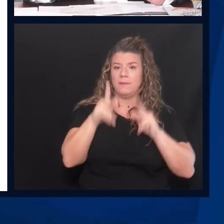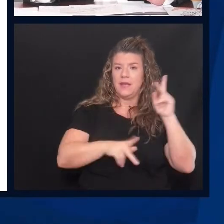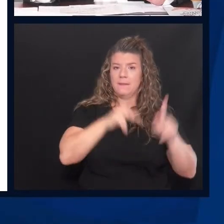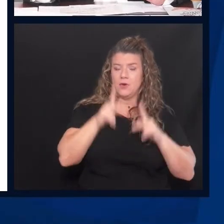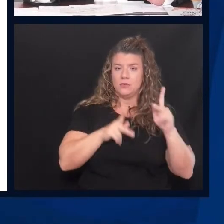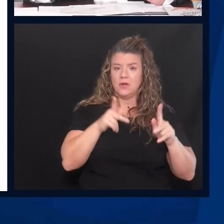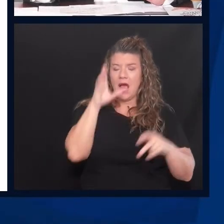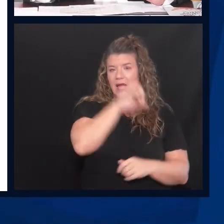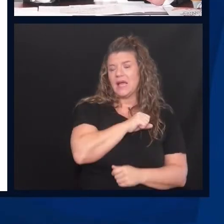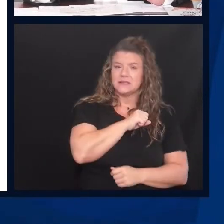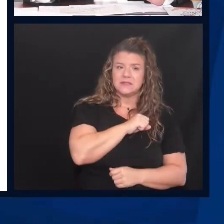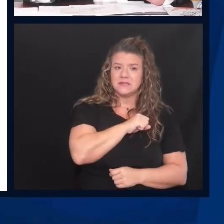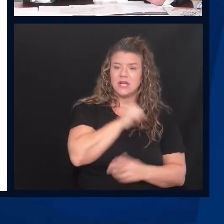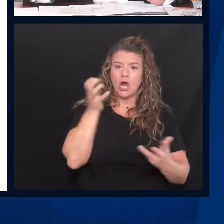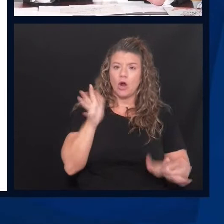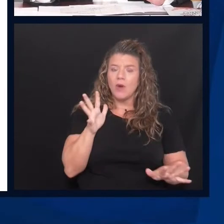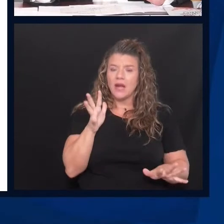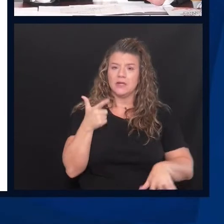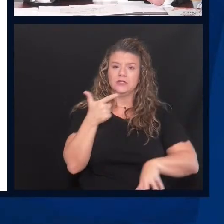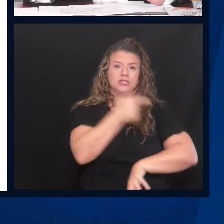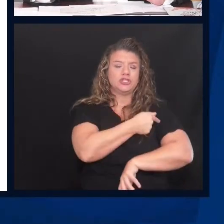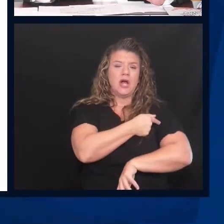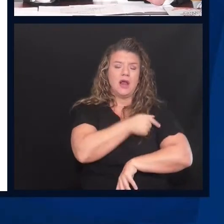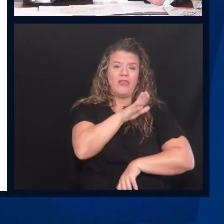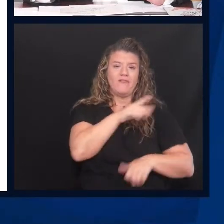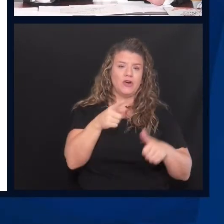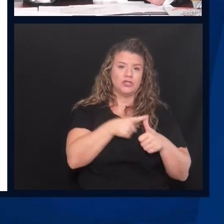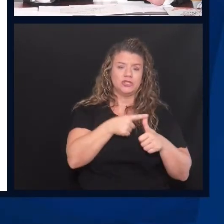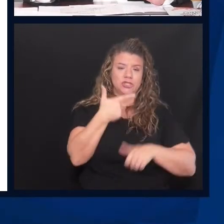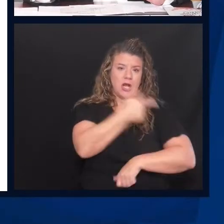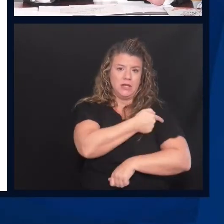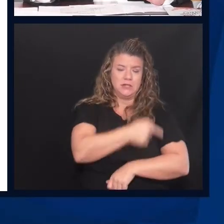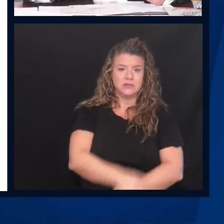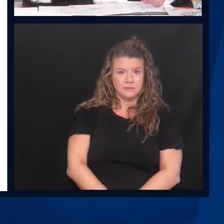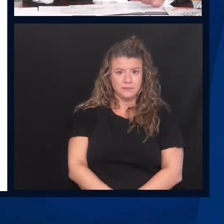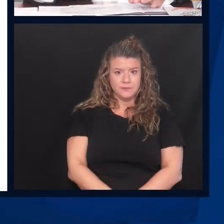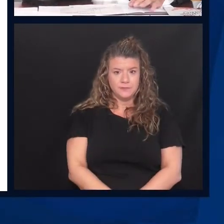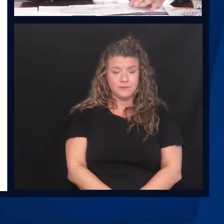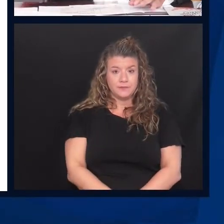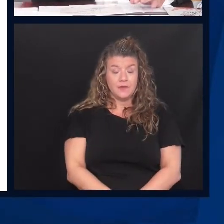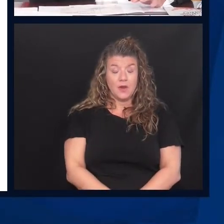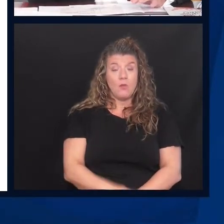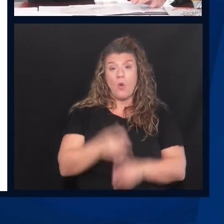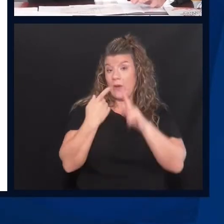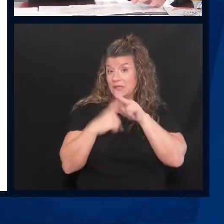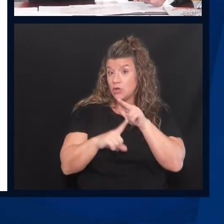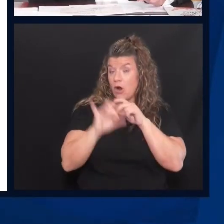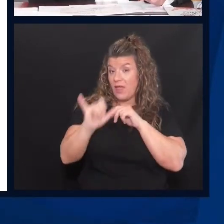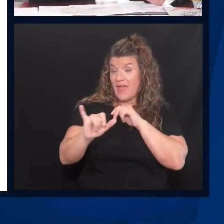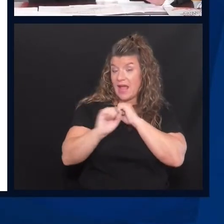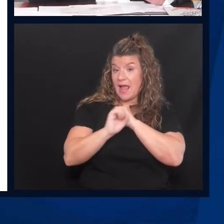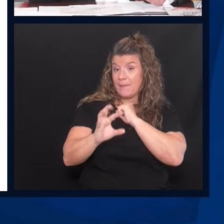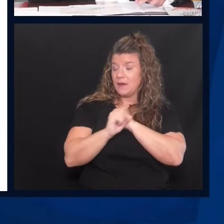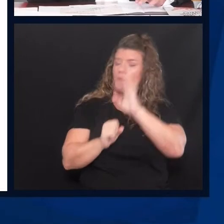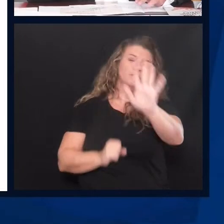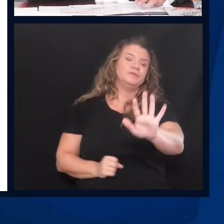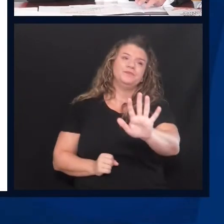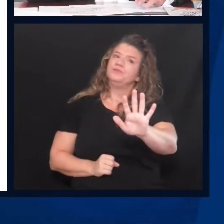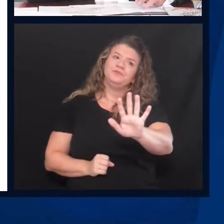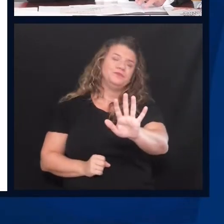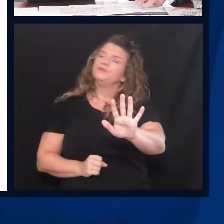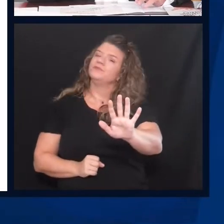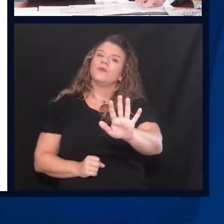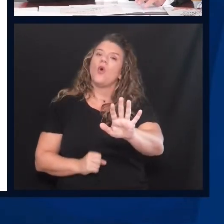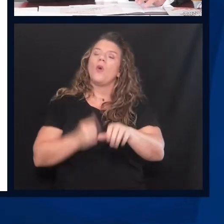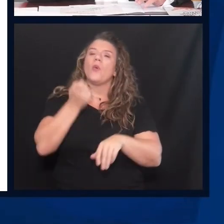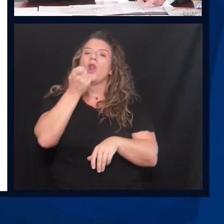I guess, that have gotten their first shot when we started. No, I take that back. We were